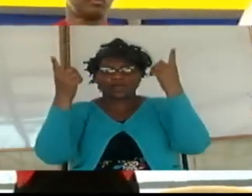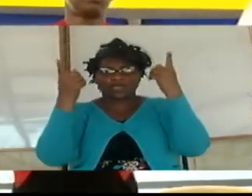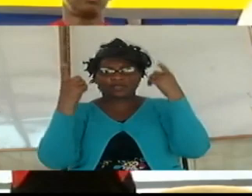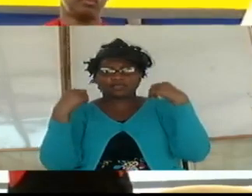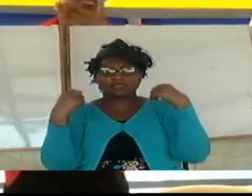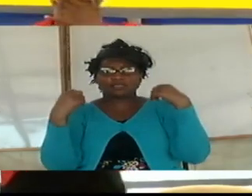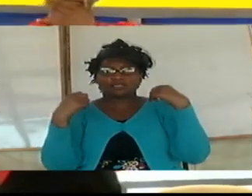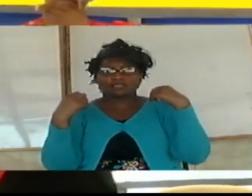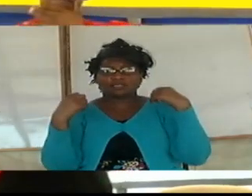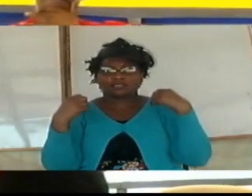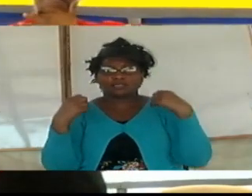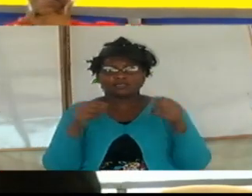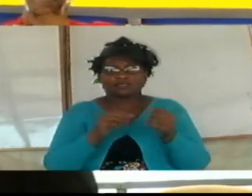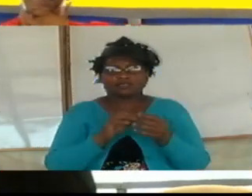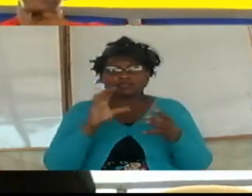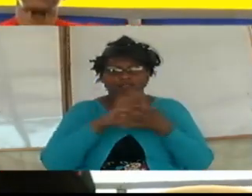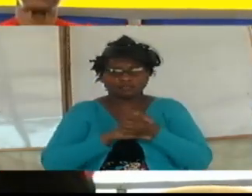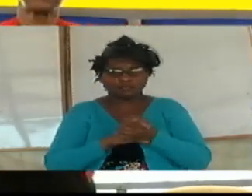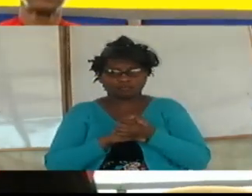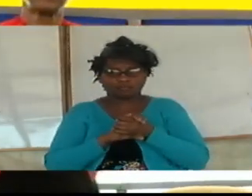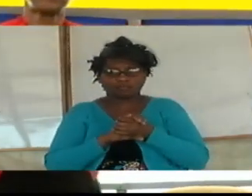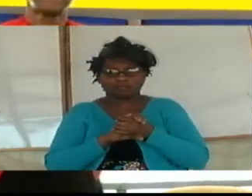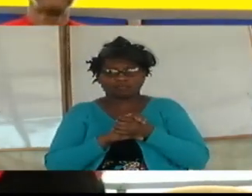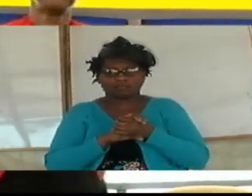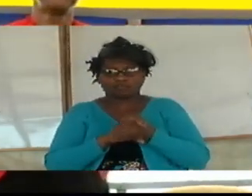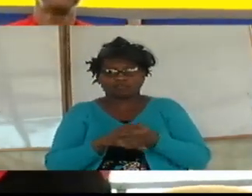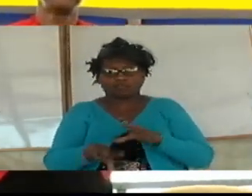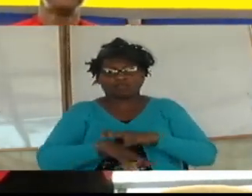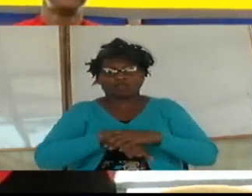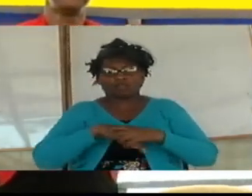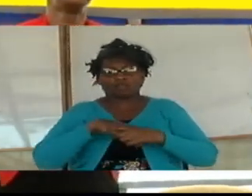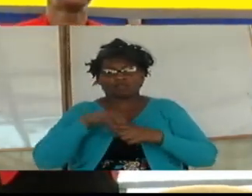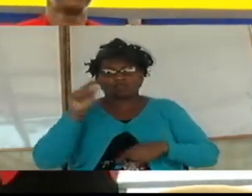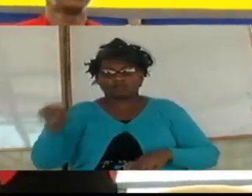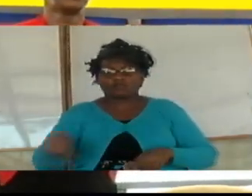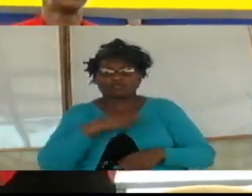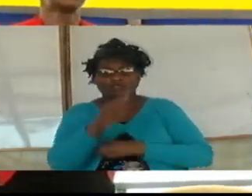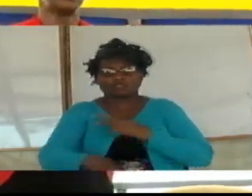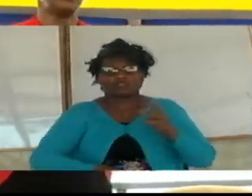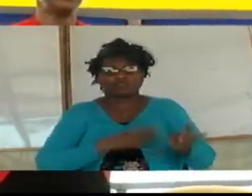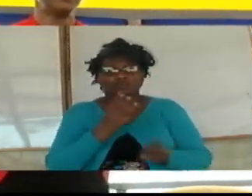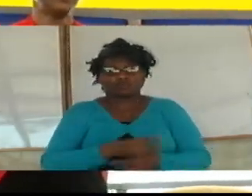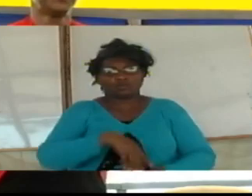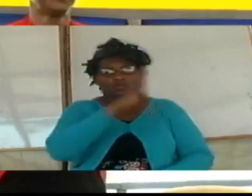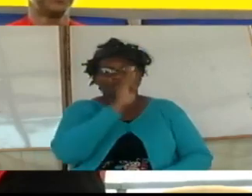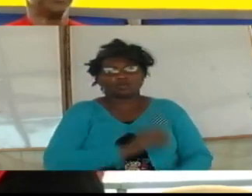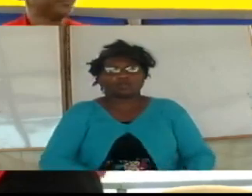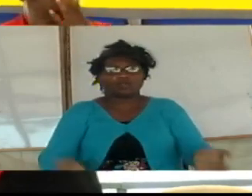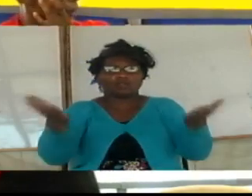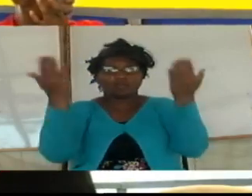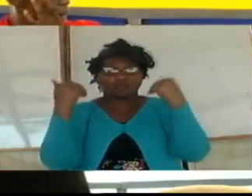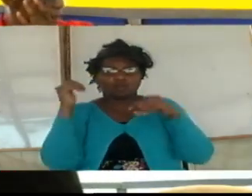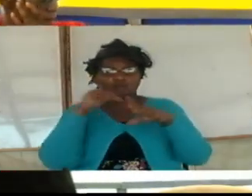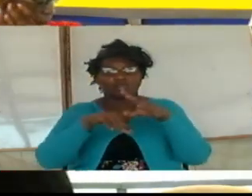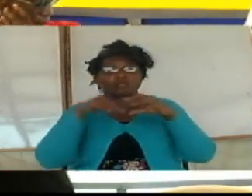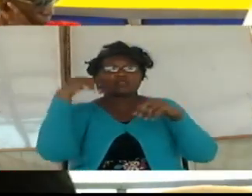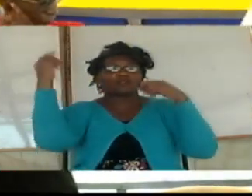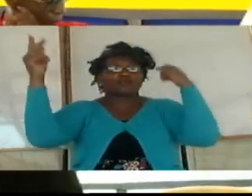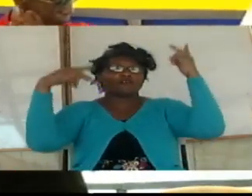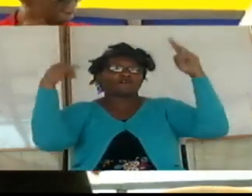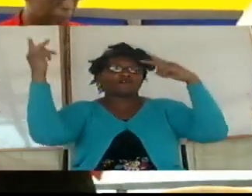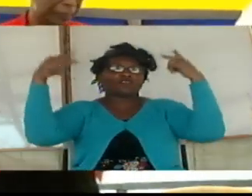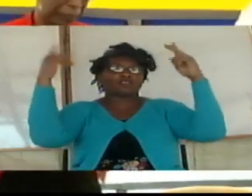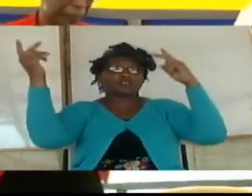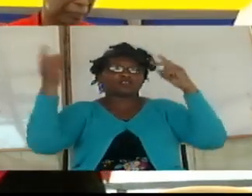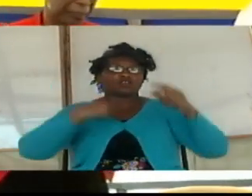world. Hallelujah, hallelujah. He's going to come in victory. Praise God, hallelujah. And